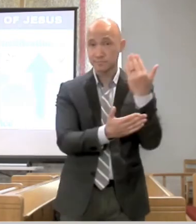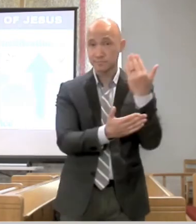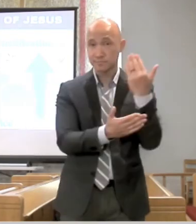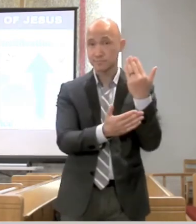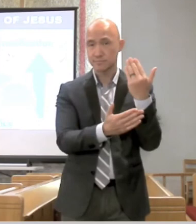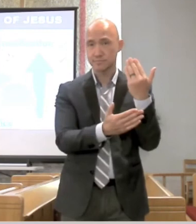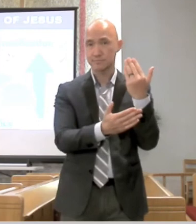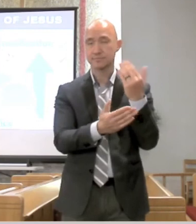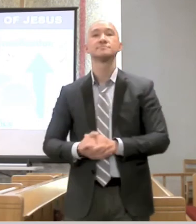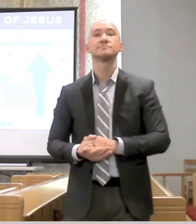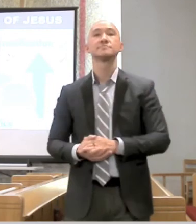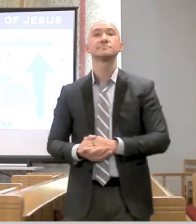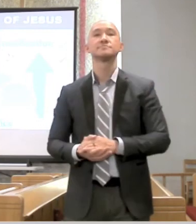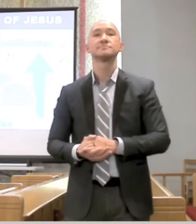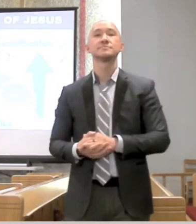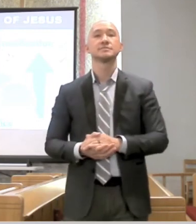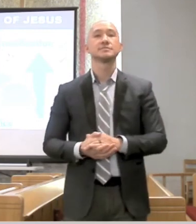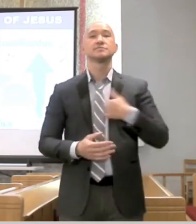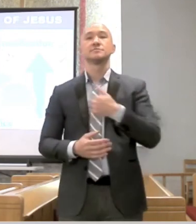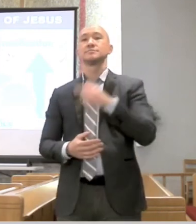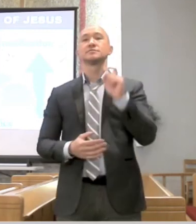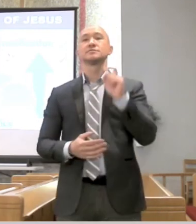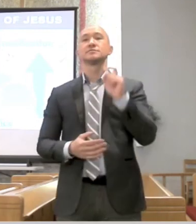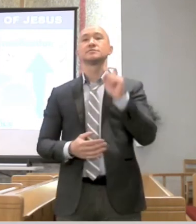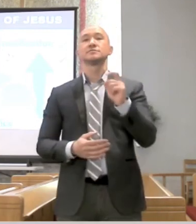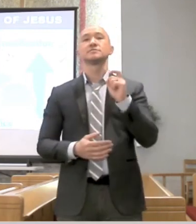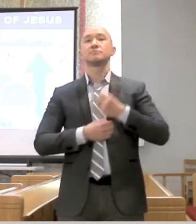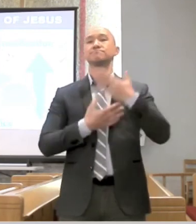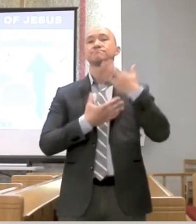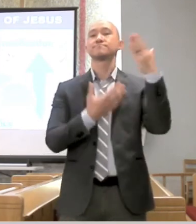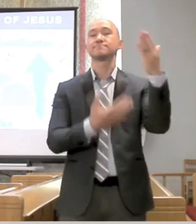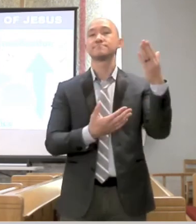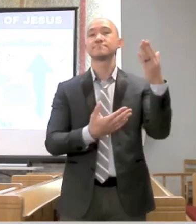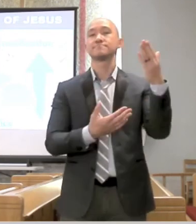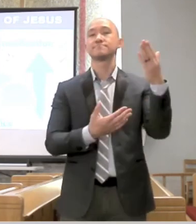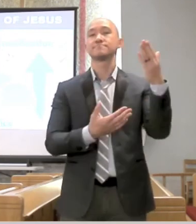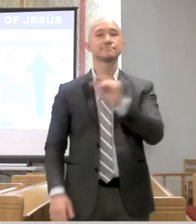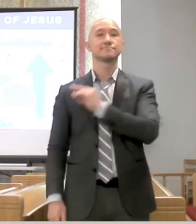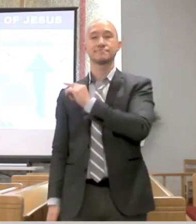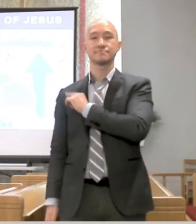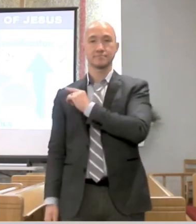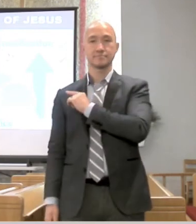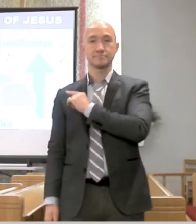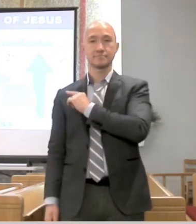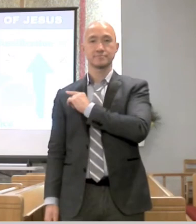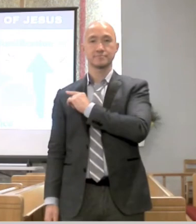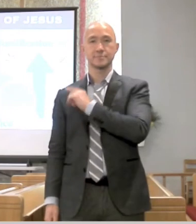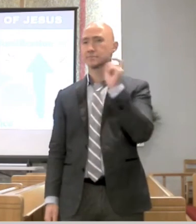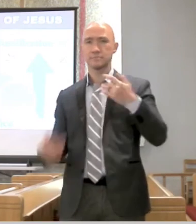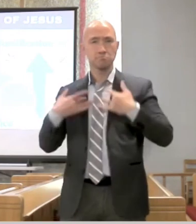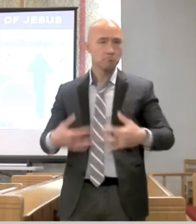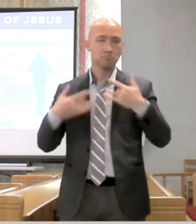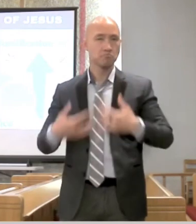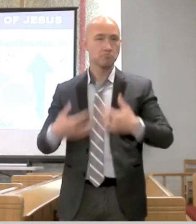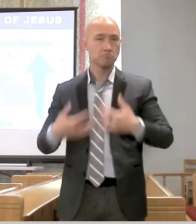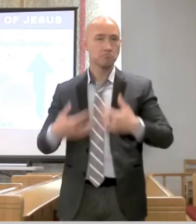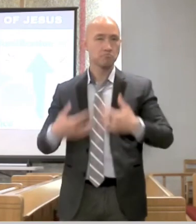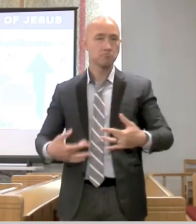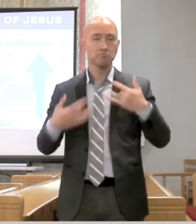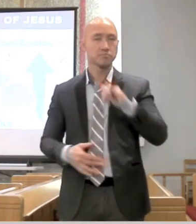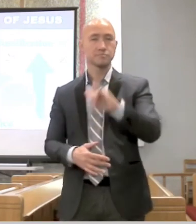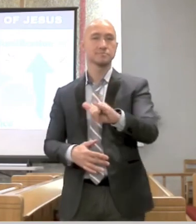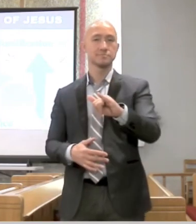we have to recognize and own that guilt. I'm not saying feel guilty. That's not what I'm saying. We're not